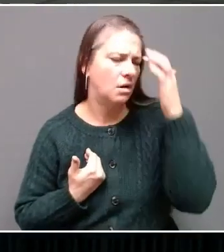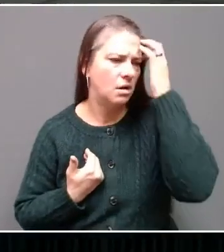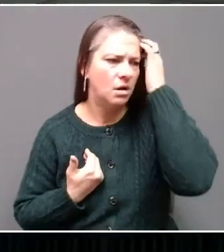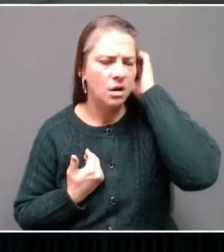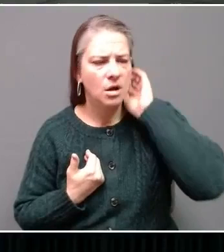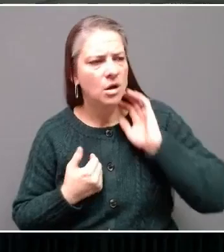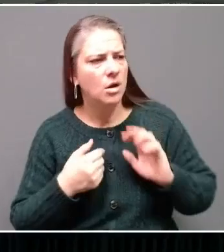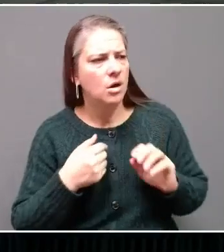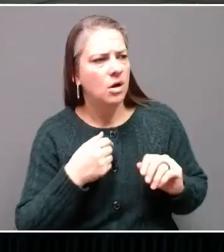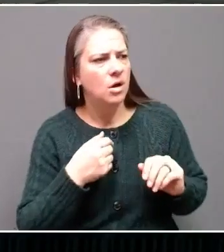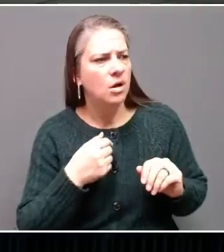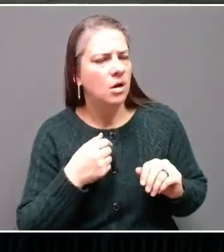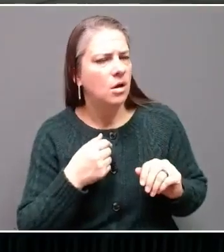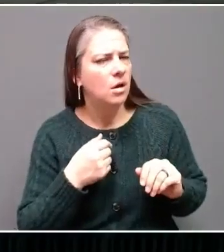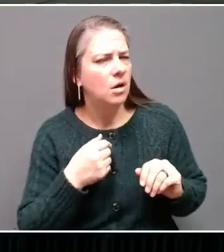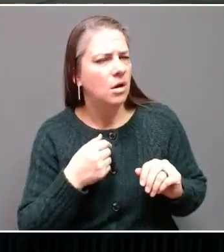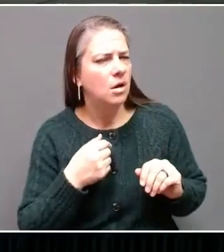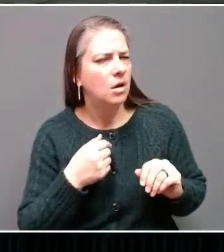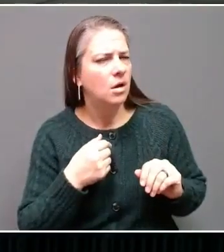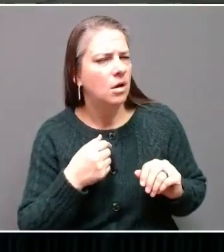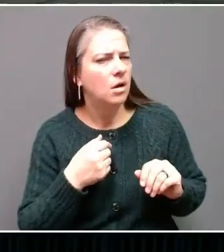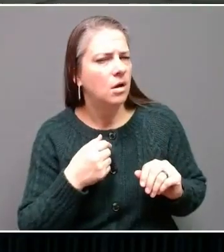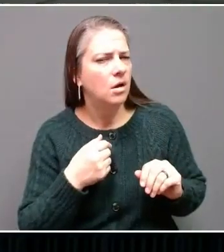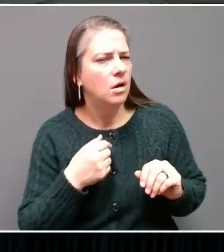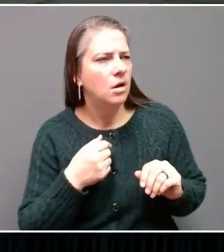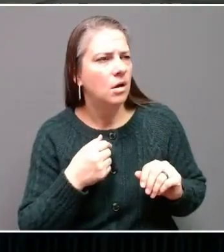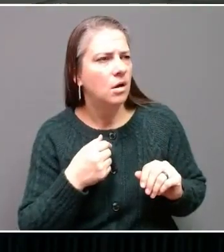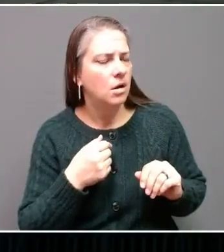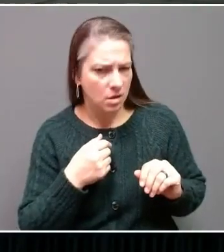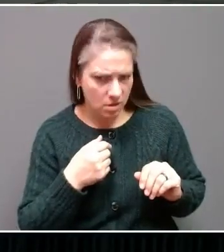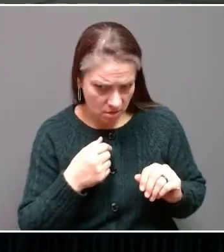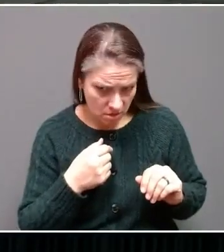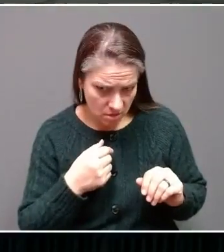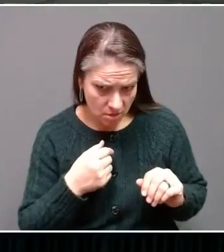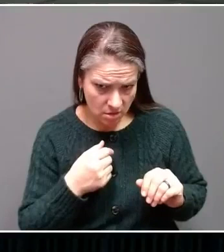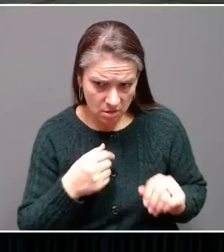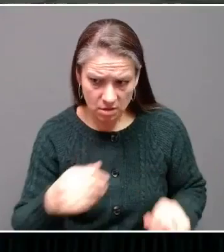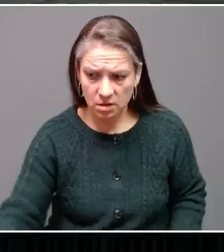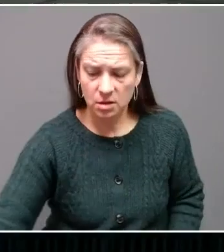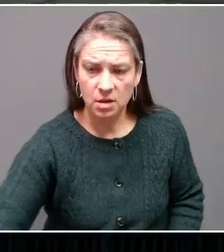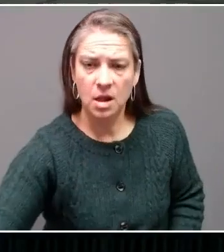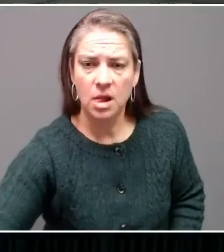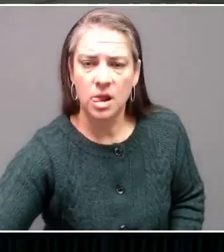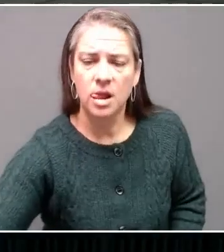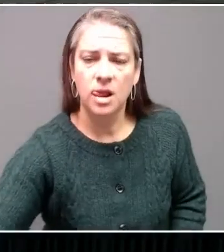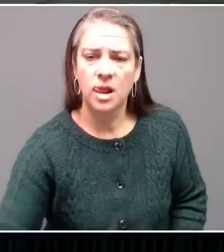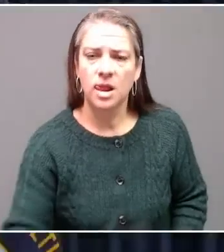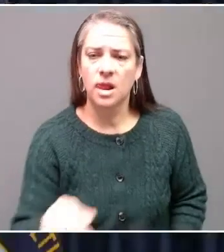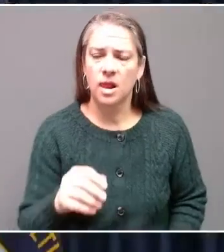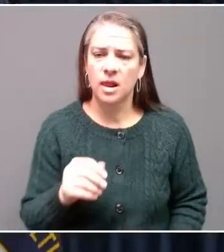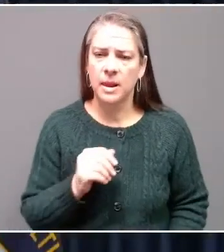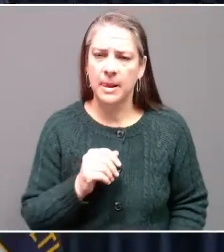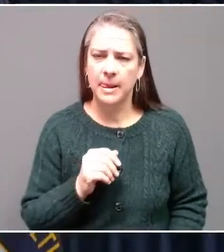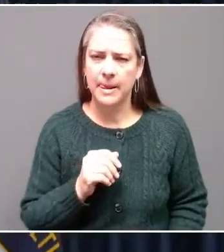transition while they're minors. To what extent do you think transgender youth should be able to transition? What if